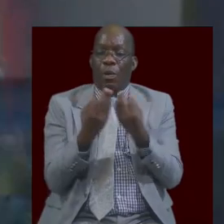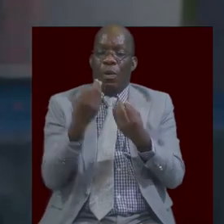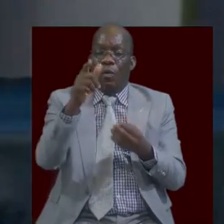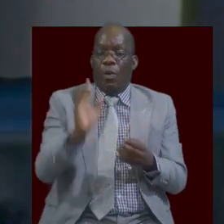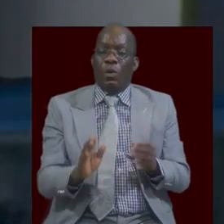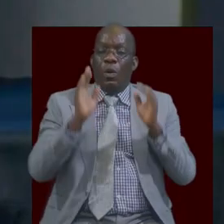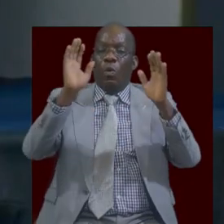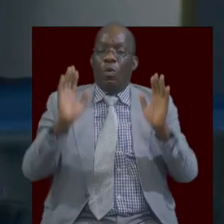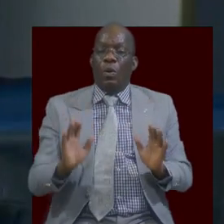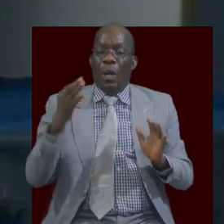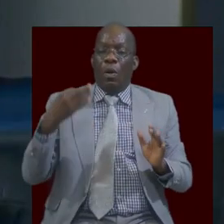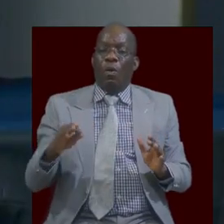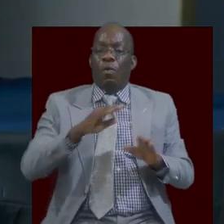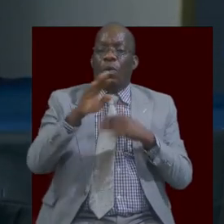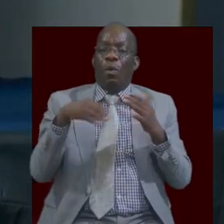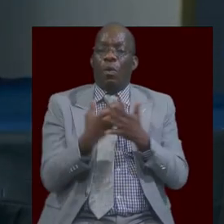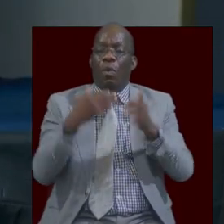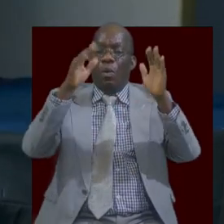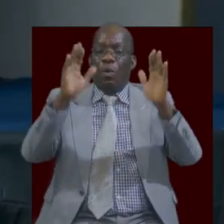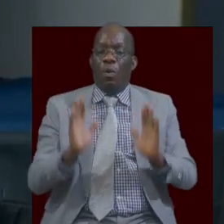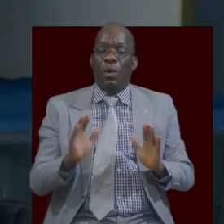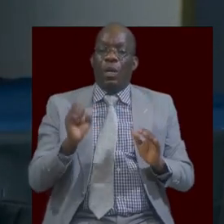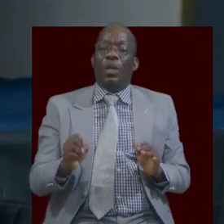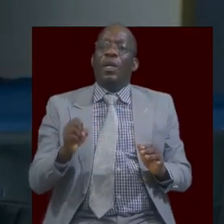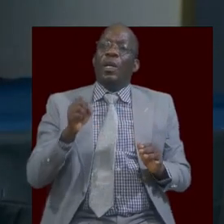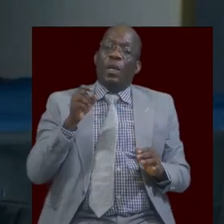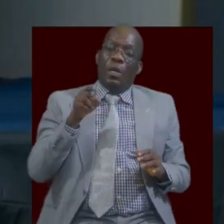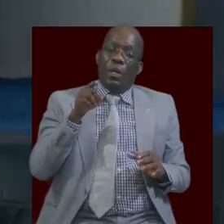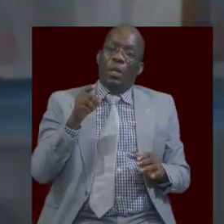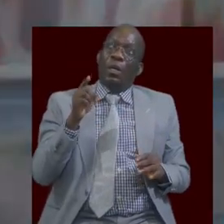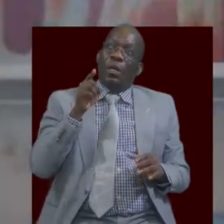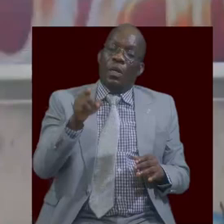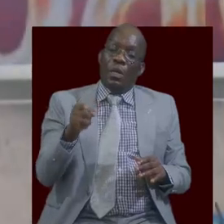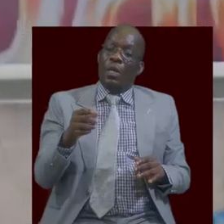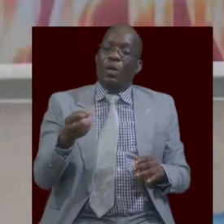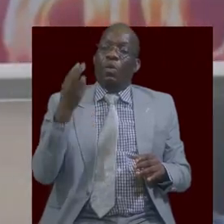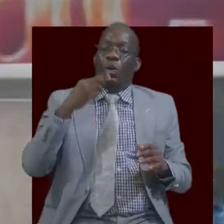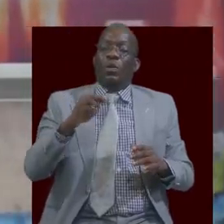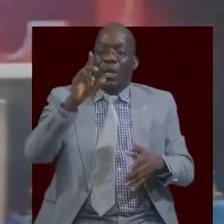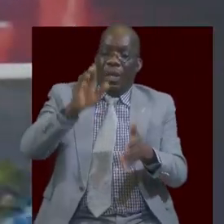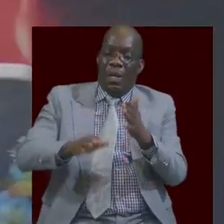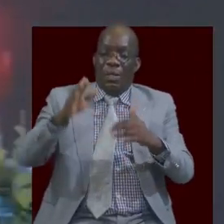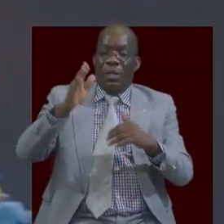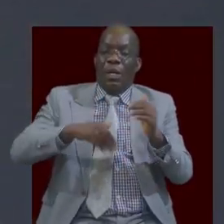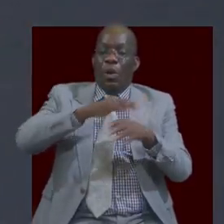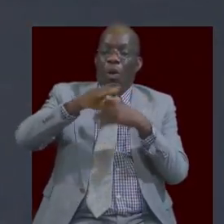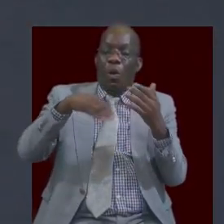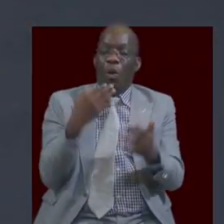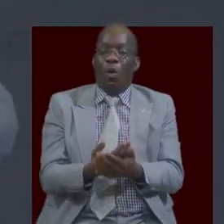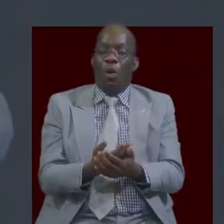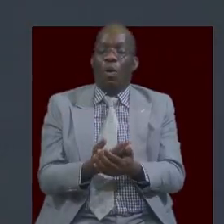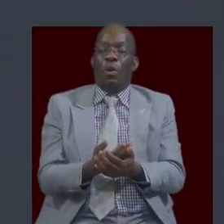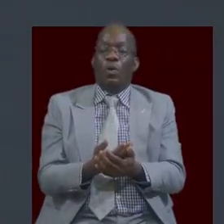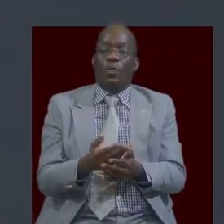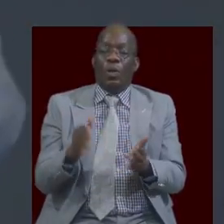I was less, and I'm still less than the least of all saints. Then it says, is